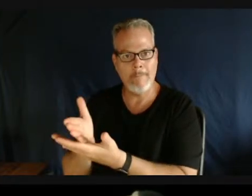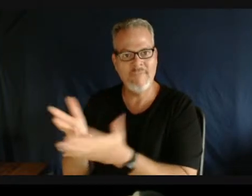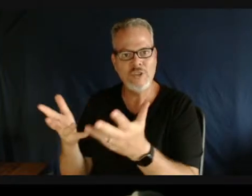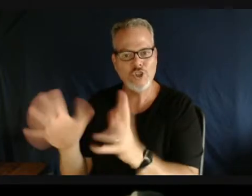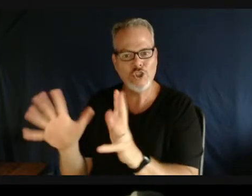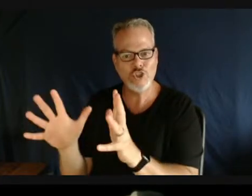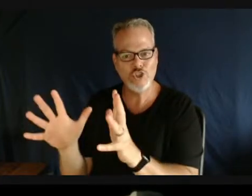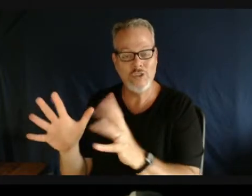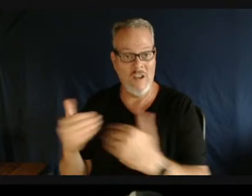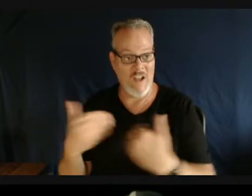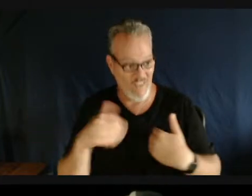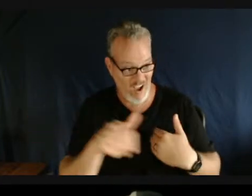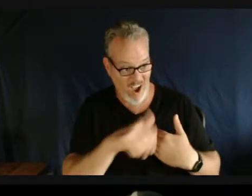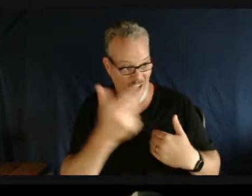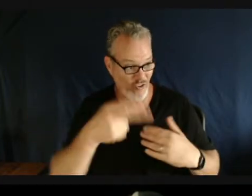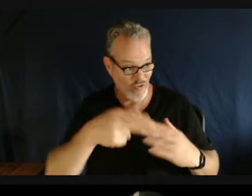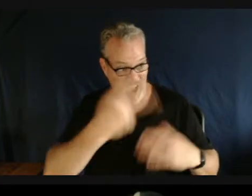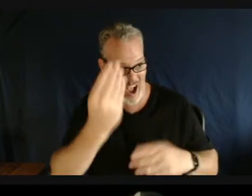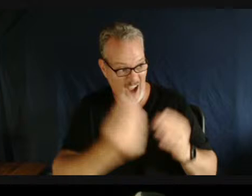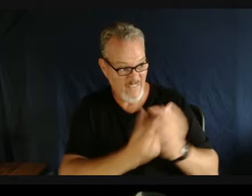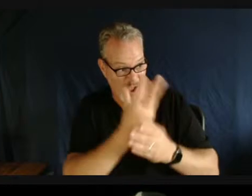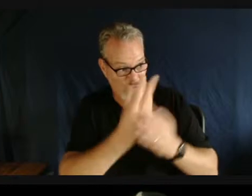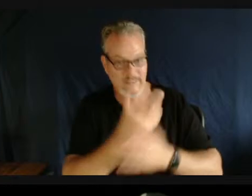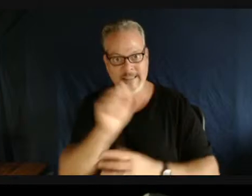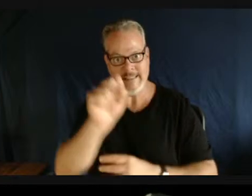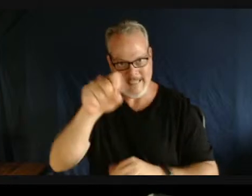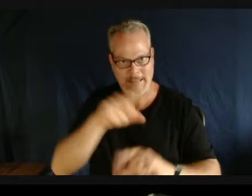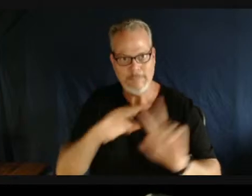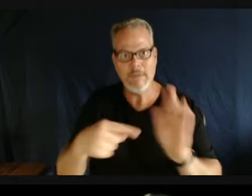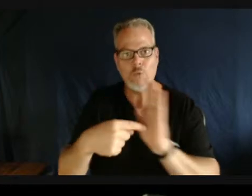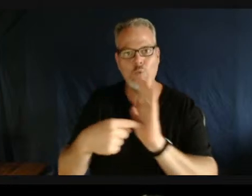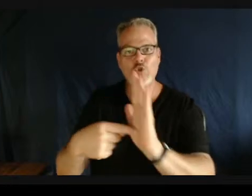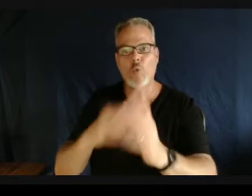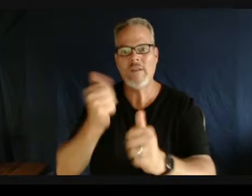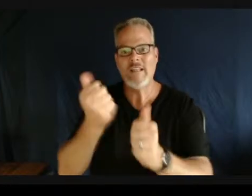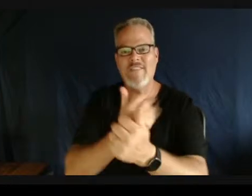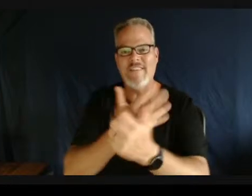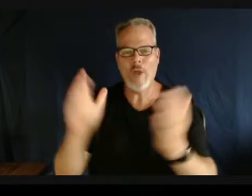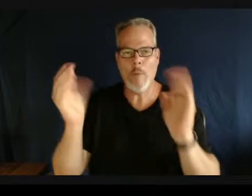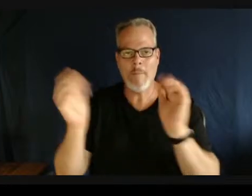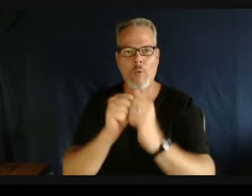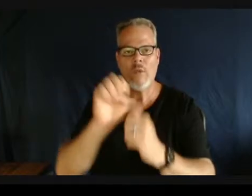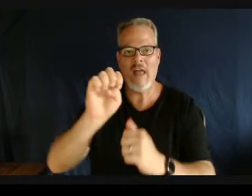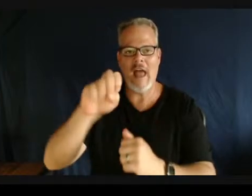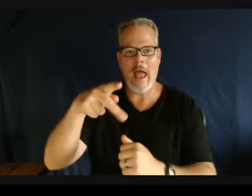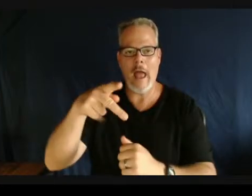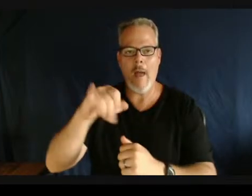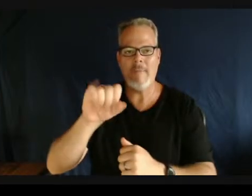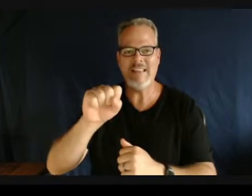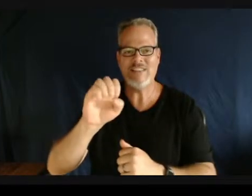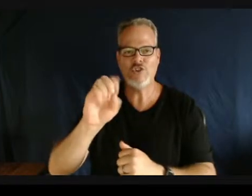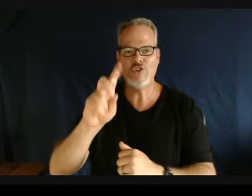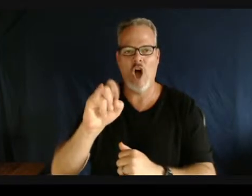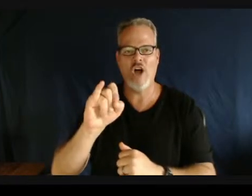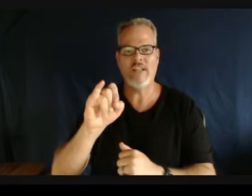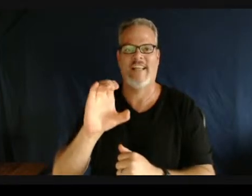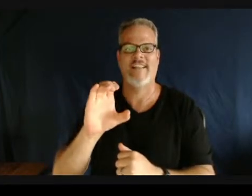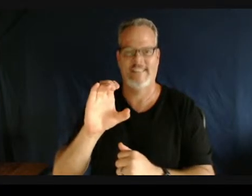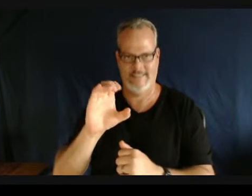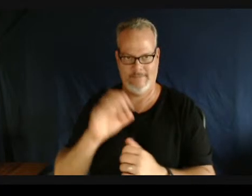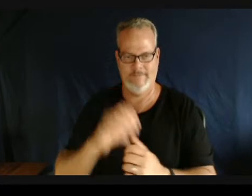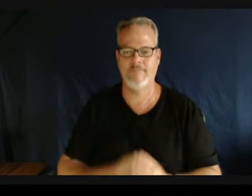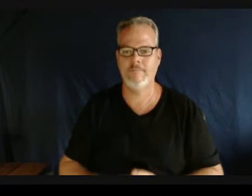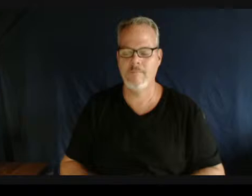what we're narrowing our data set to is the ones that are episodic in particular, just to make that point in case anyone has that question coming